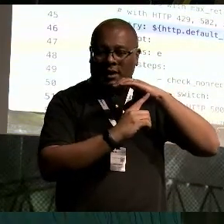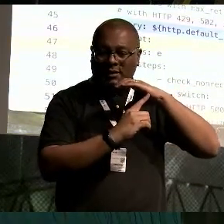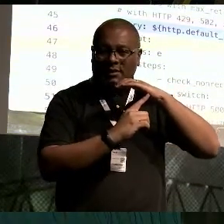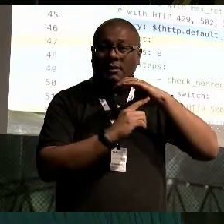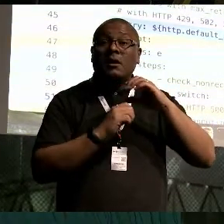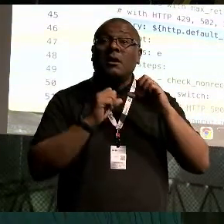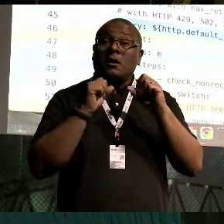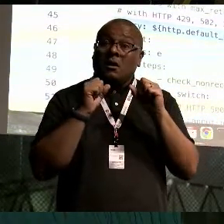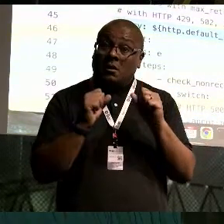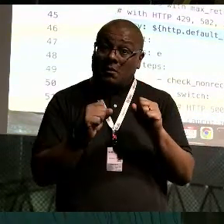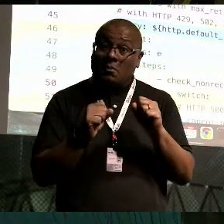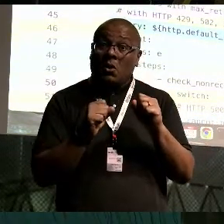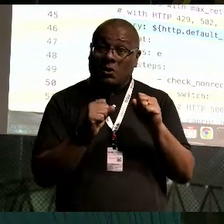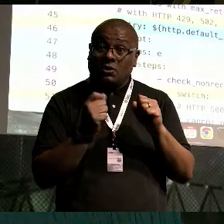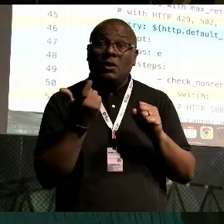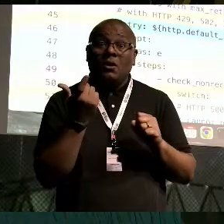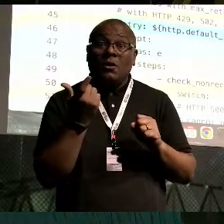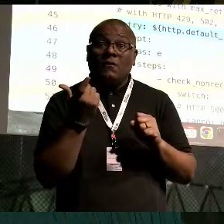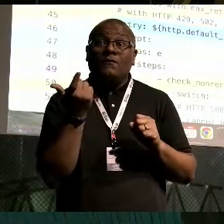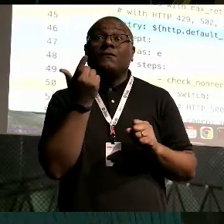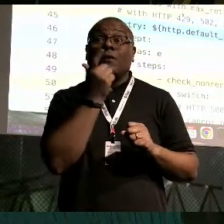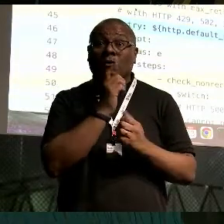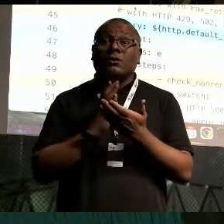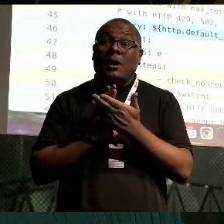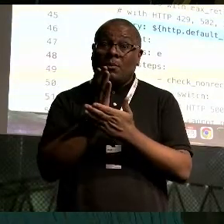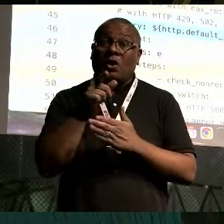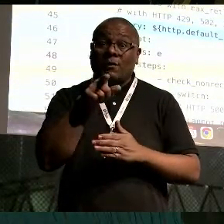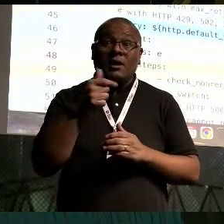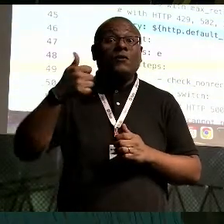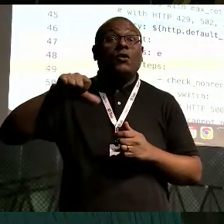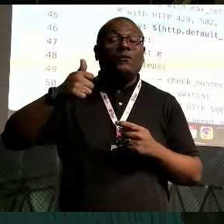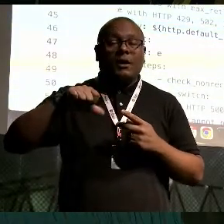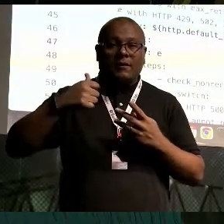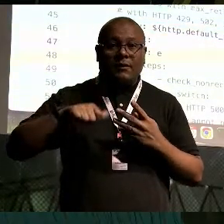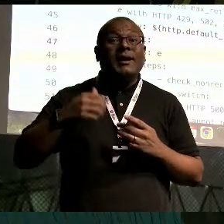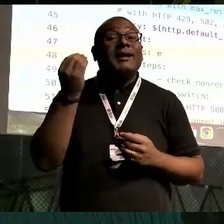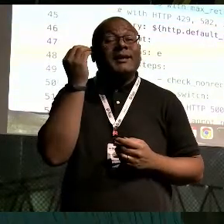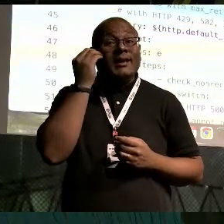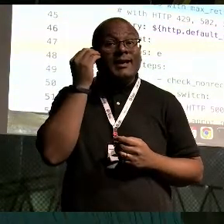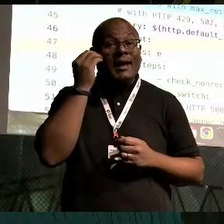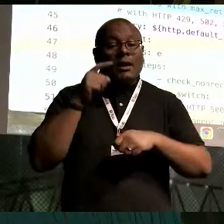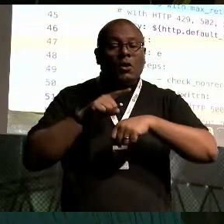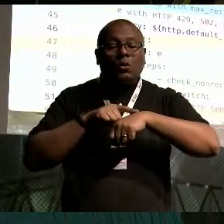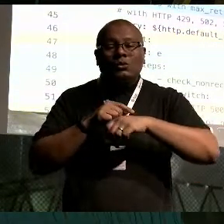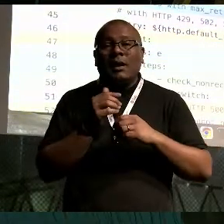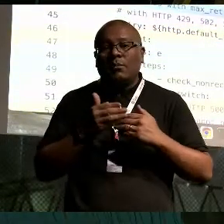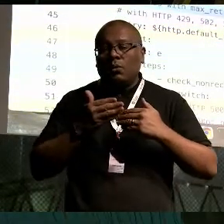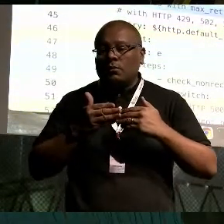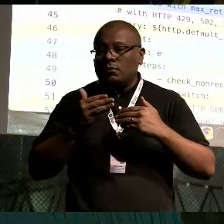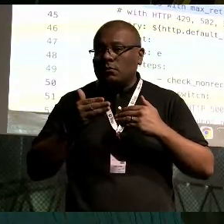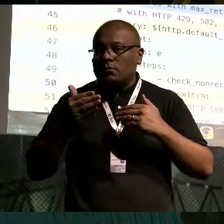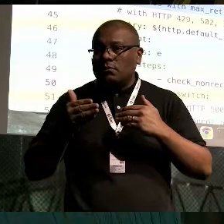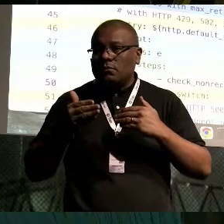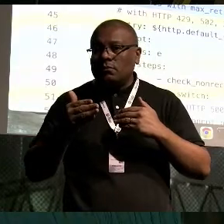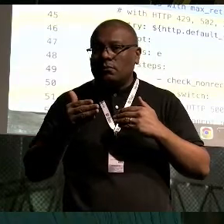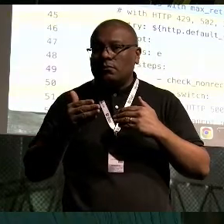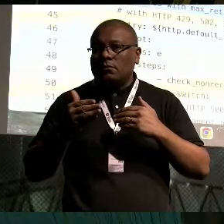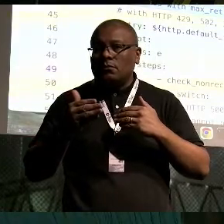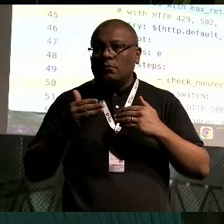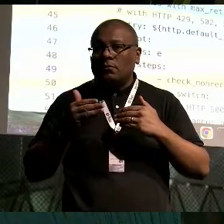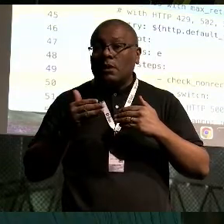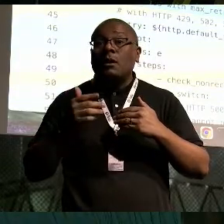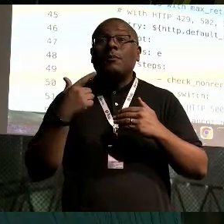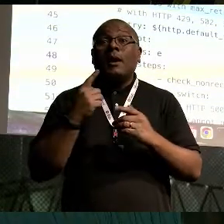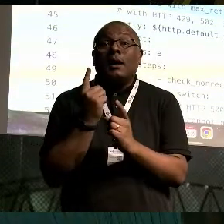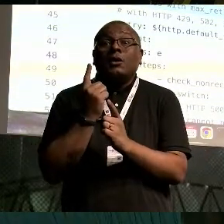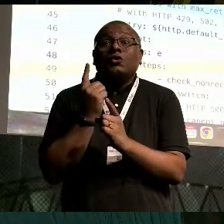default retry policy that Workflows has. And it will retry 5 times when it sees HTTP